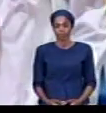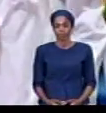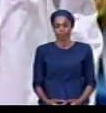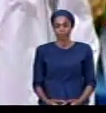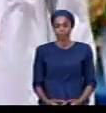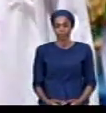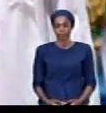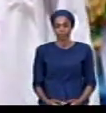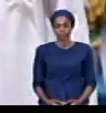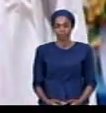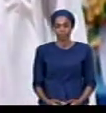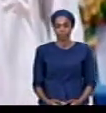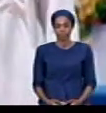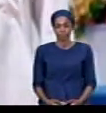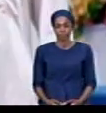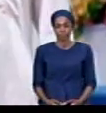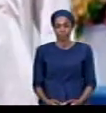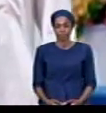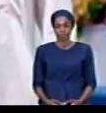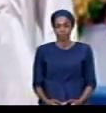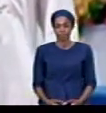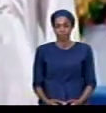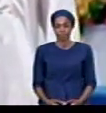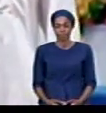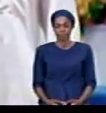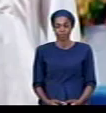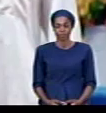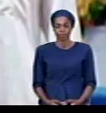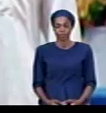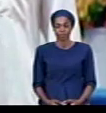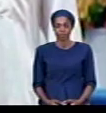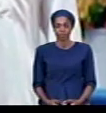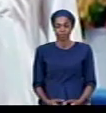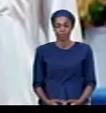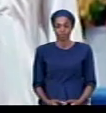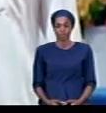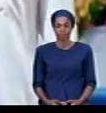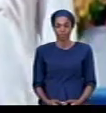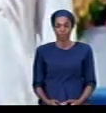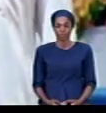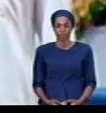Mun fito daga makwa. Mun samu sanarwa game da wannan taron da